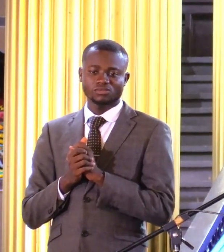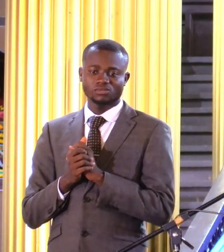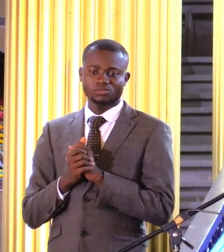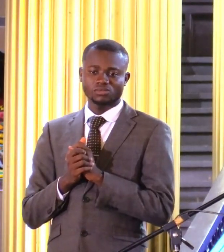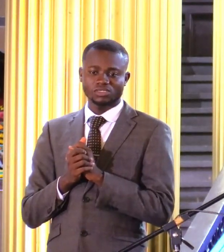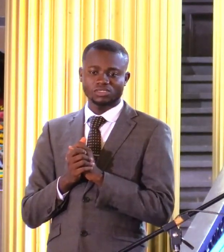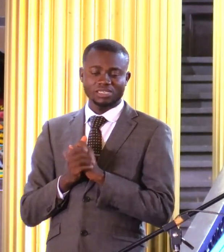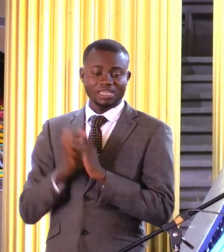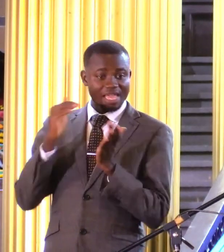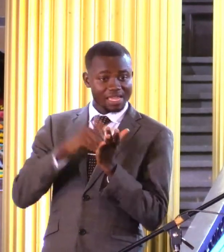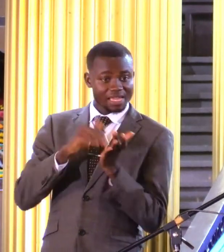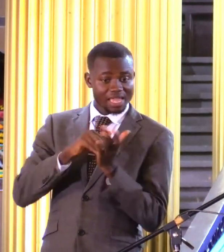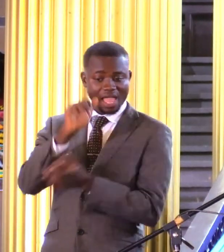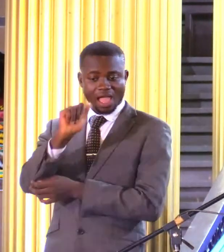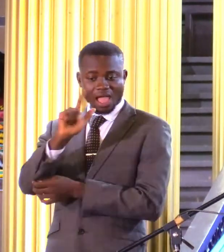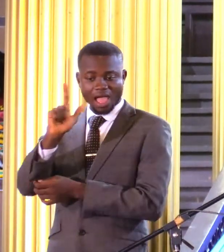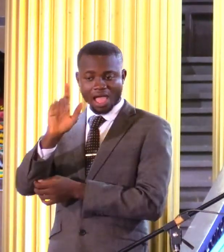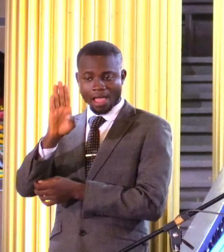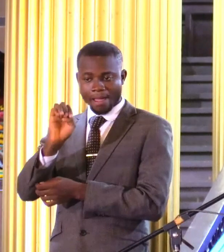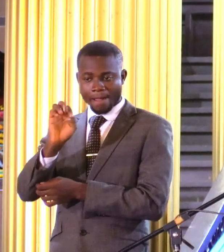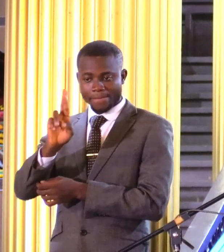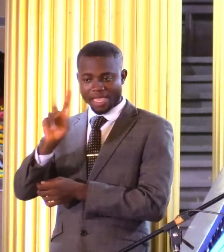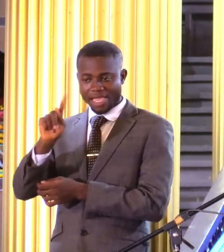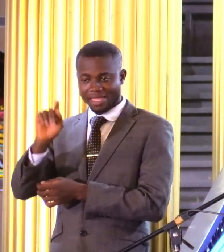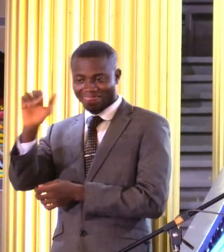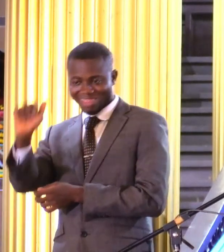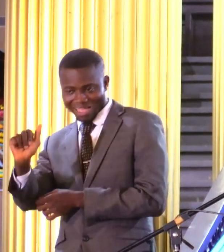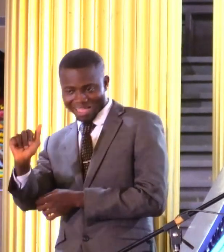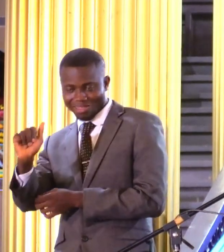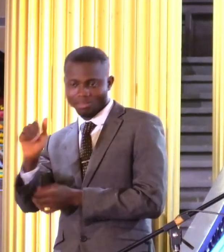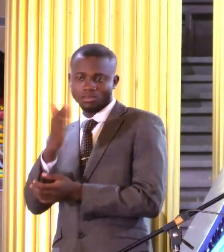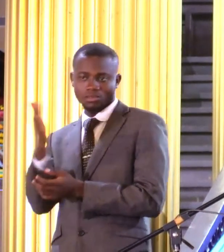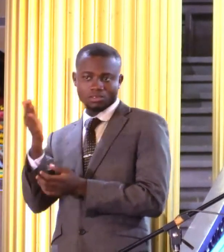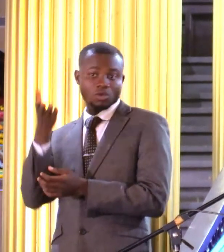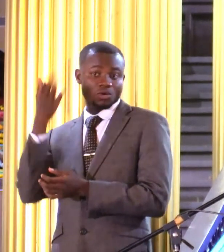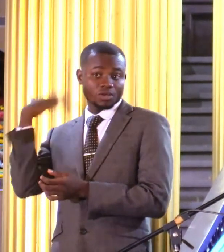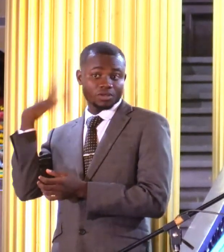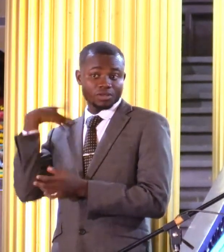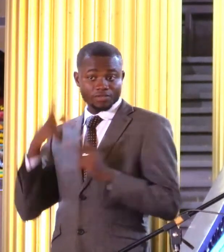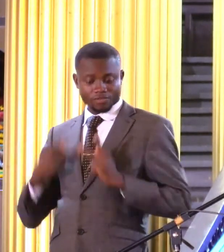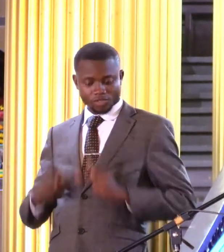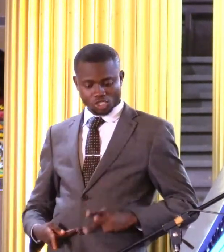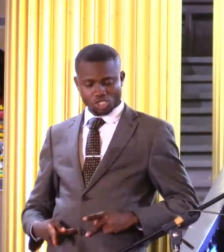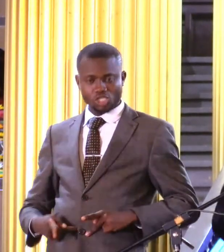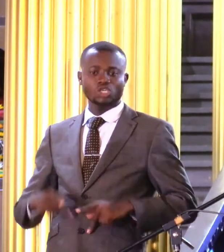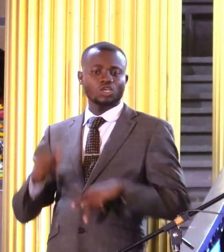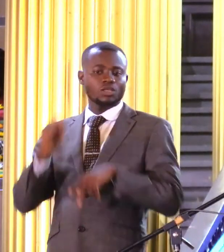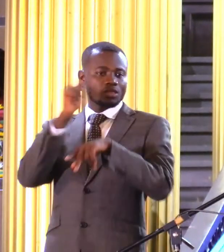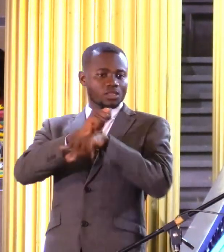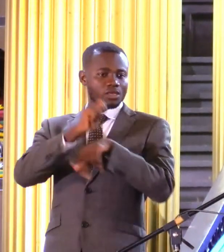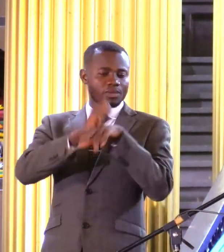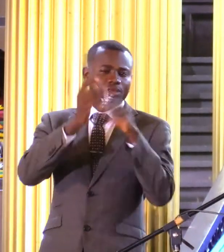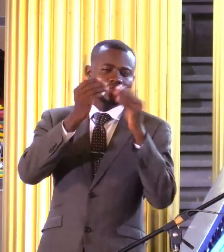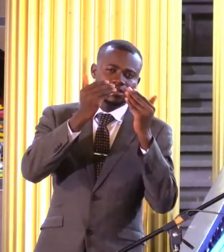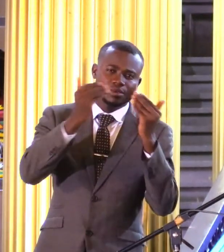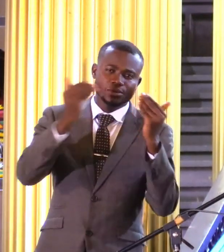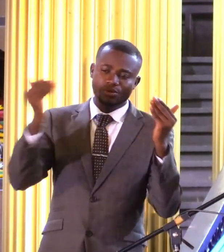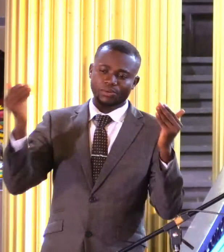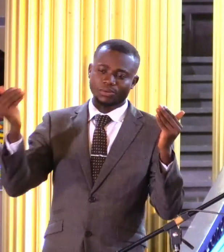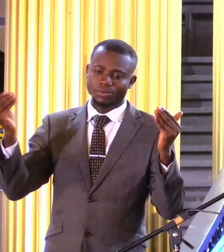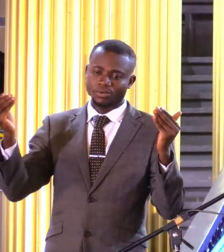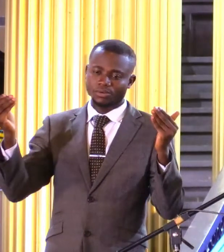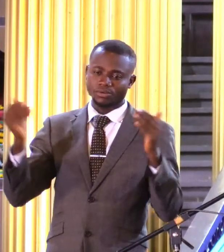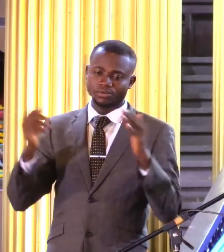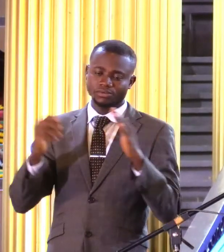And Ms. Alberta Roxon, former president also of the Ghana Physiotherapy Association. Thank you so much for